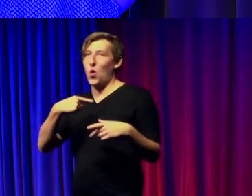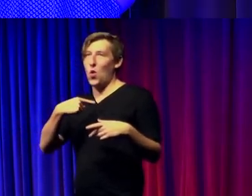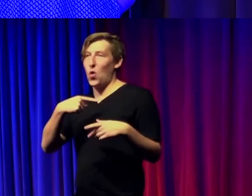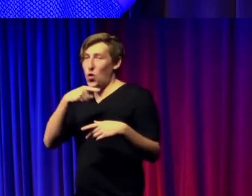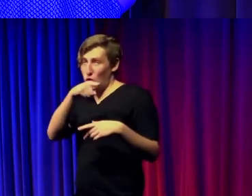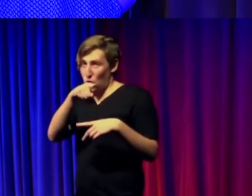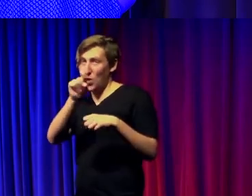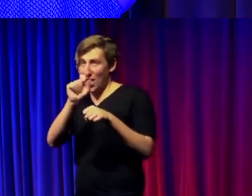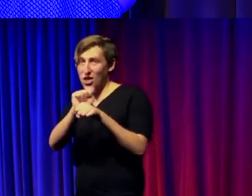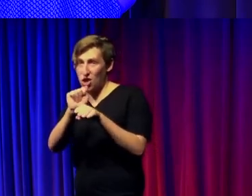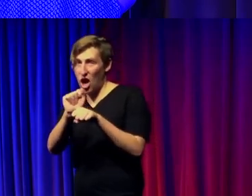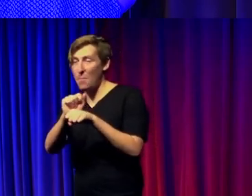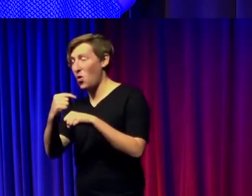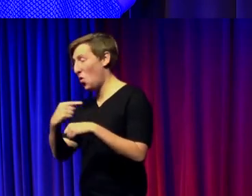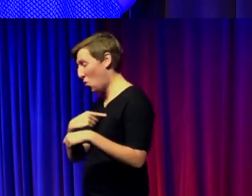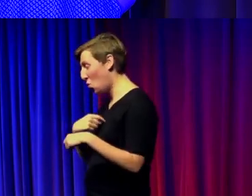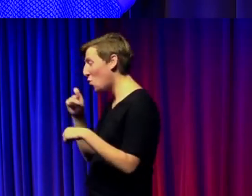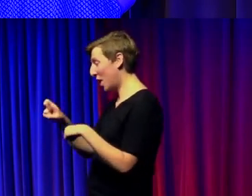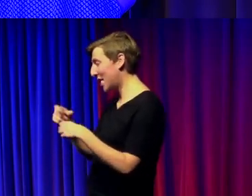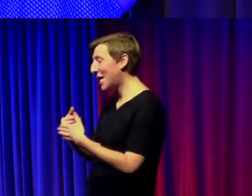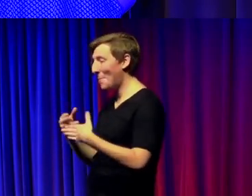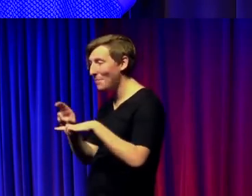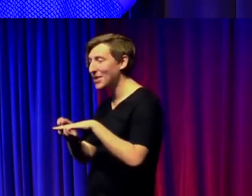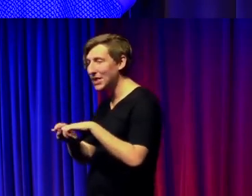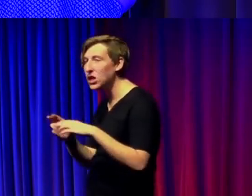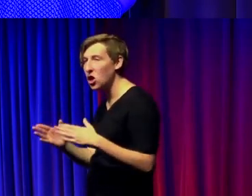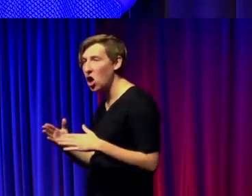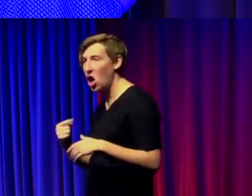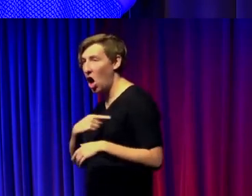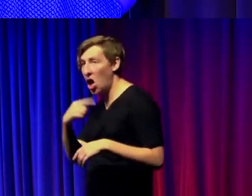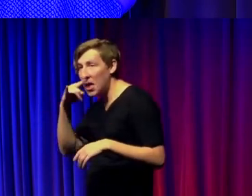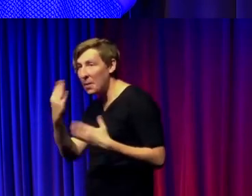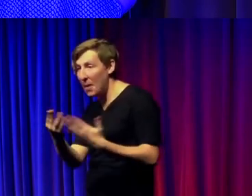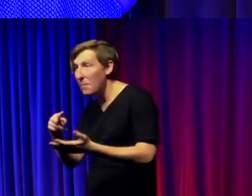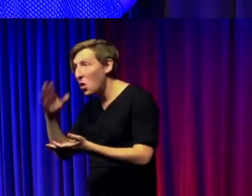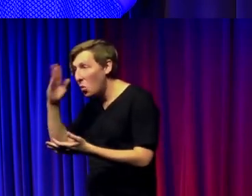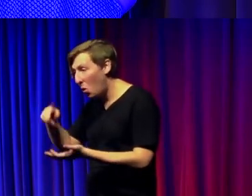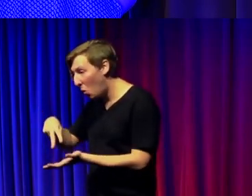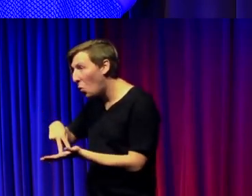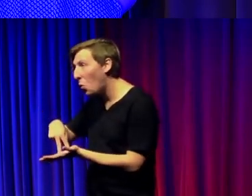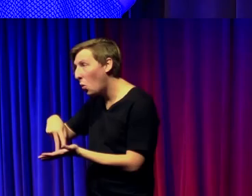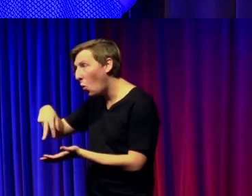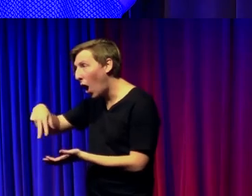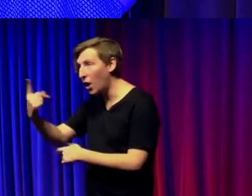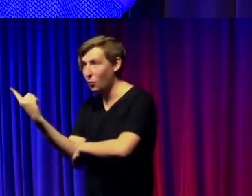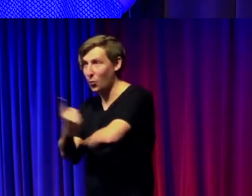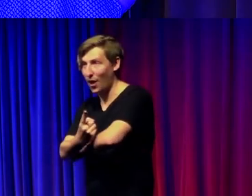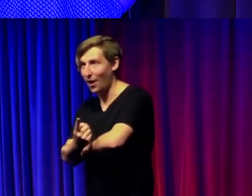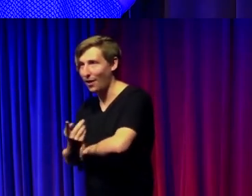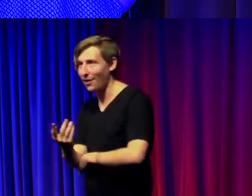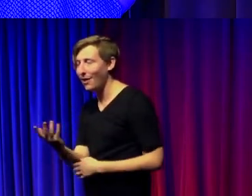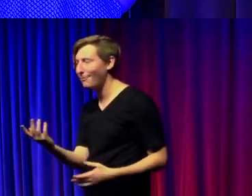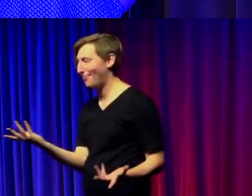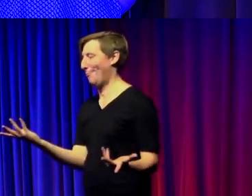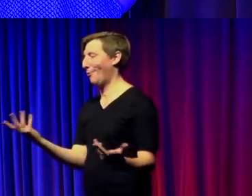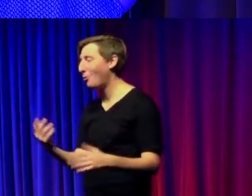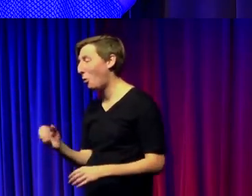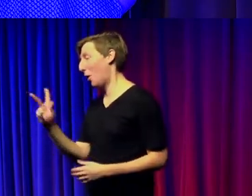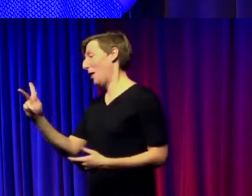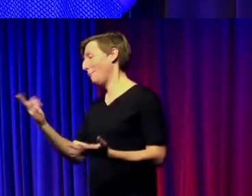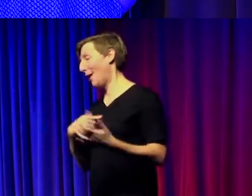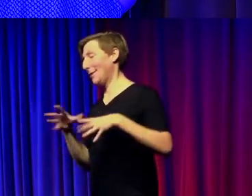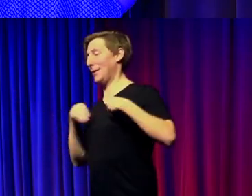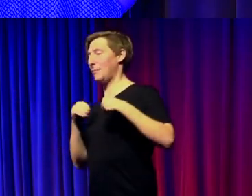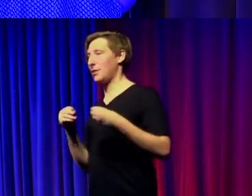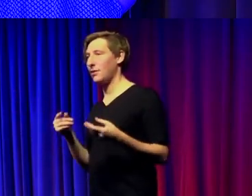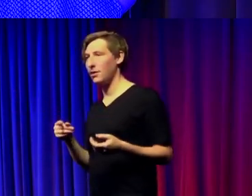you do it? Our son may walk today. And I was like, sure. So I've been with this kid for a long time, and it's like seeing a plant grow, but like they're really